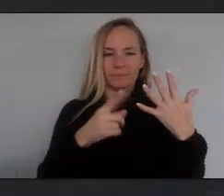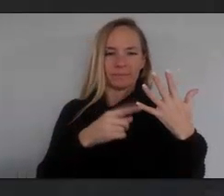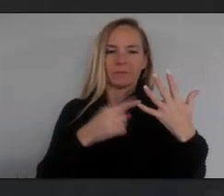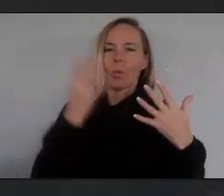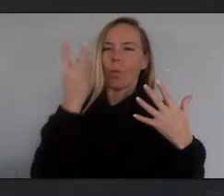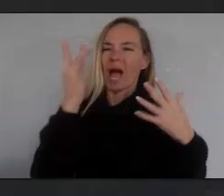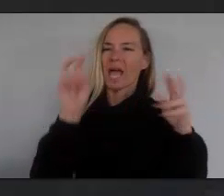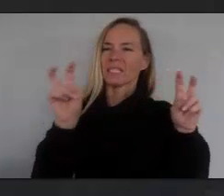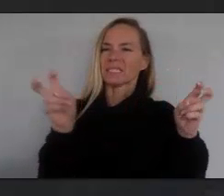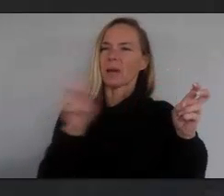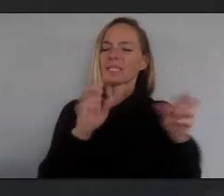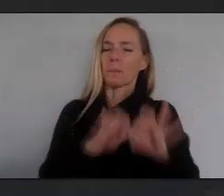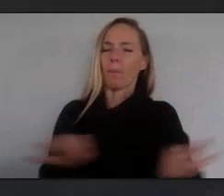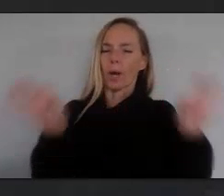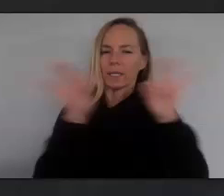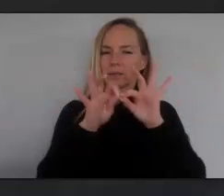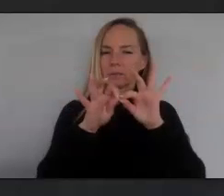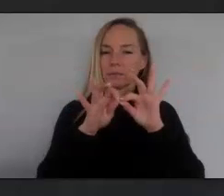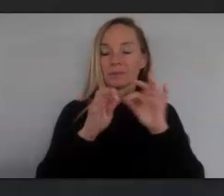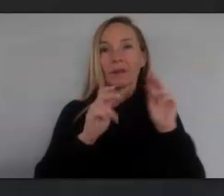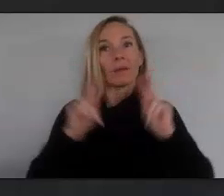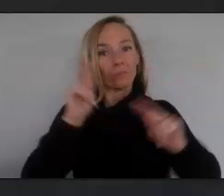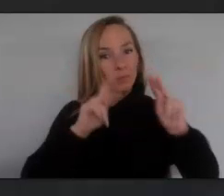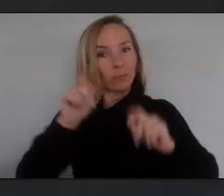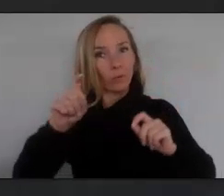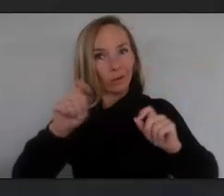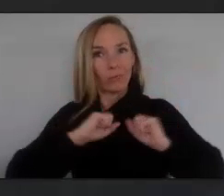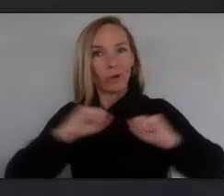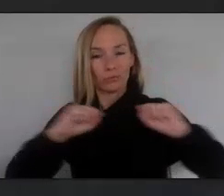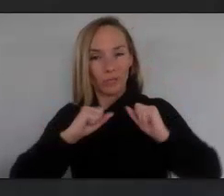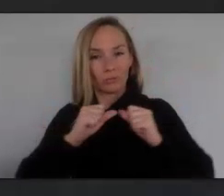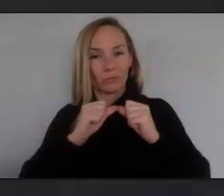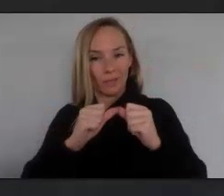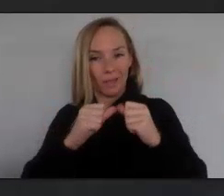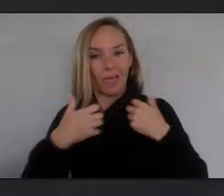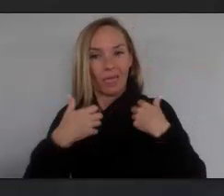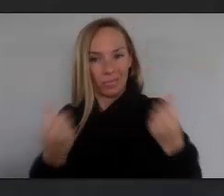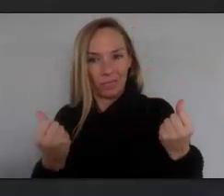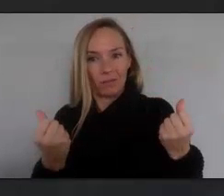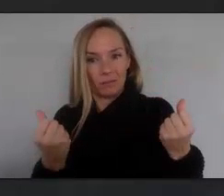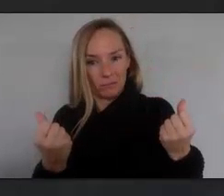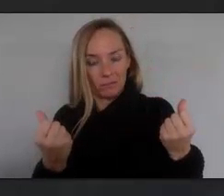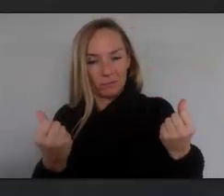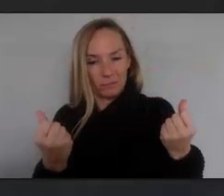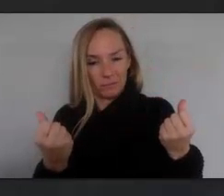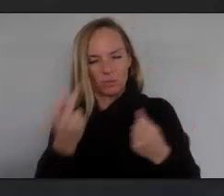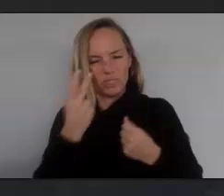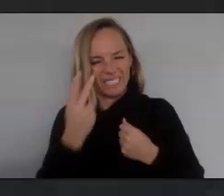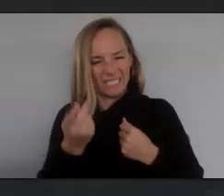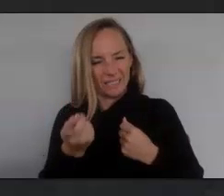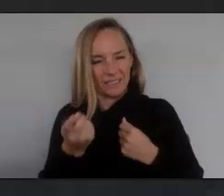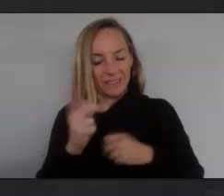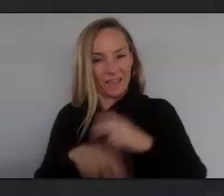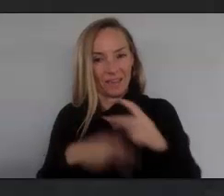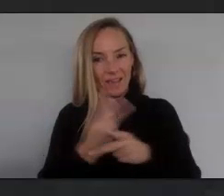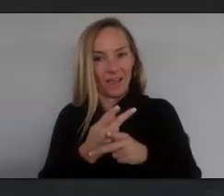why the topic is important. For example, people need exercise to stay healthy. You see that this type of